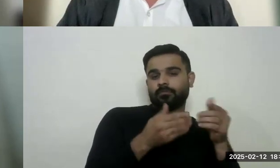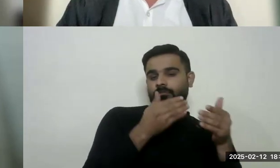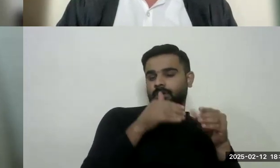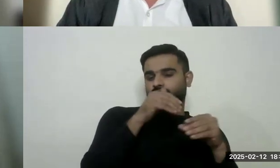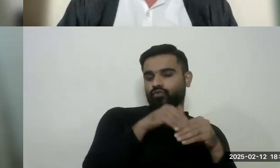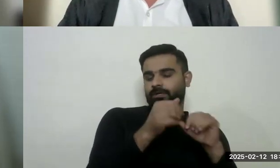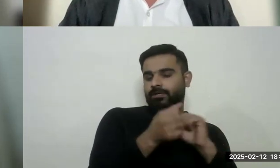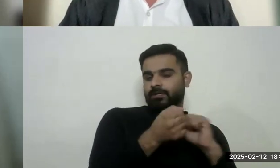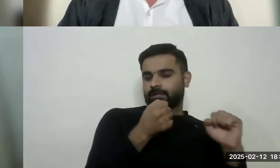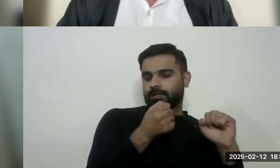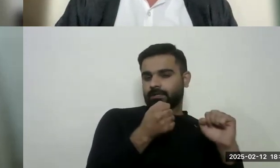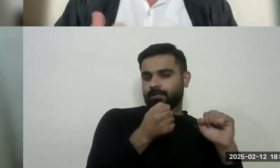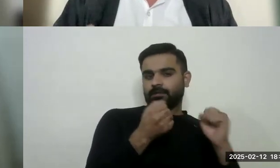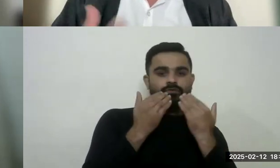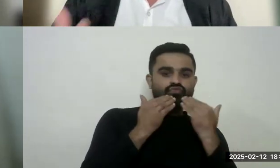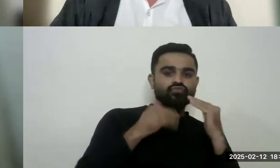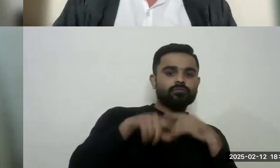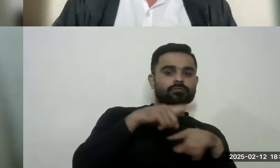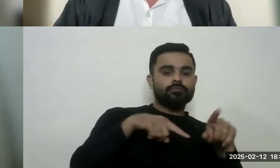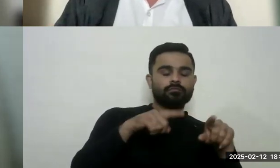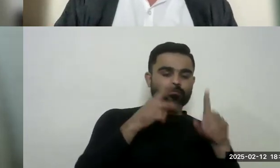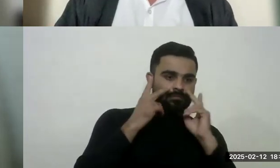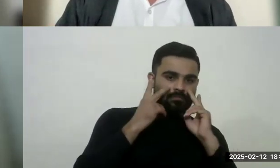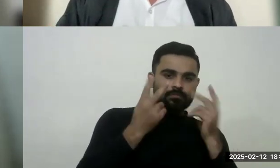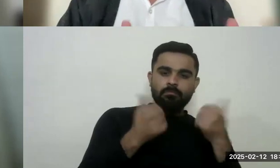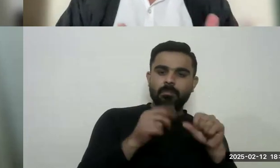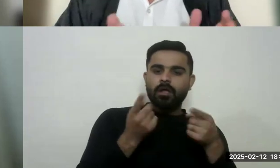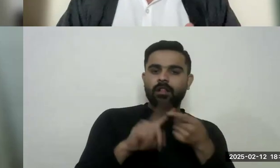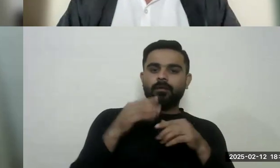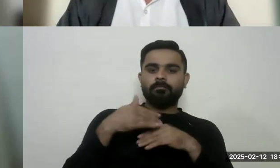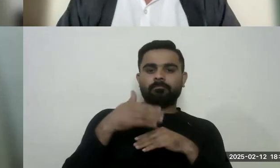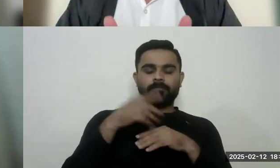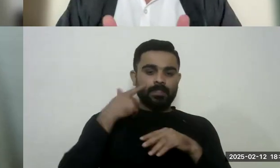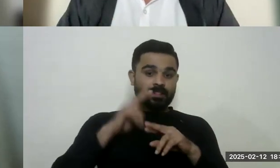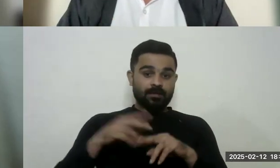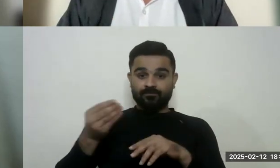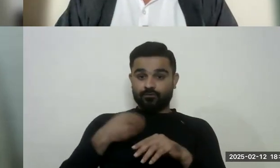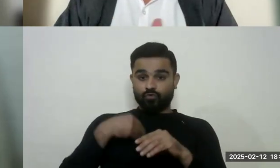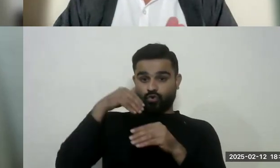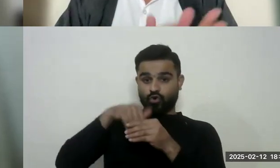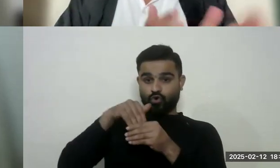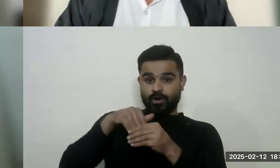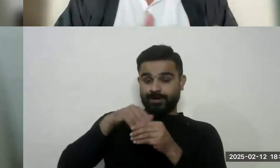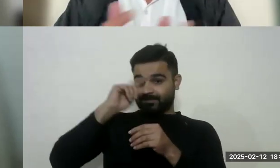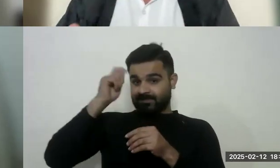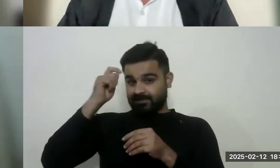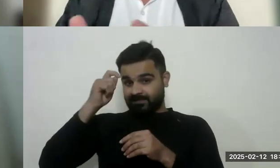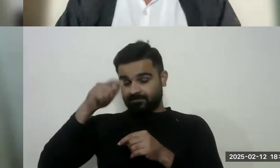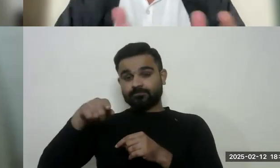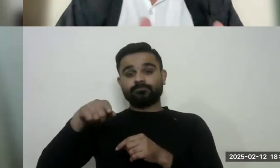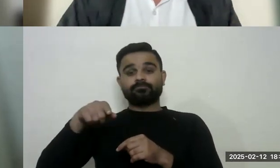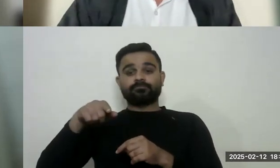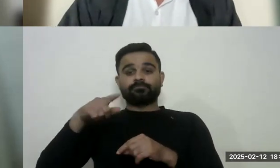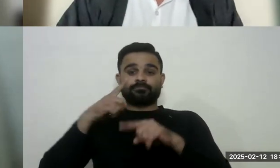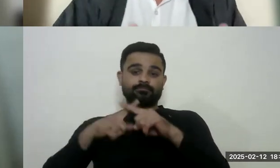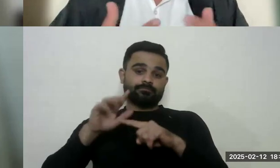context, something out of context for students, so that they cannot see how it is going. But if we are giving context with English,